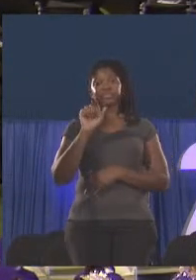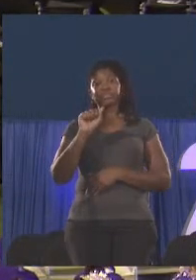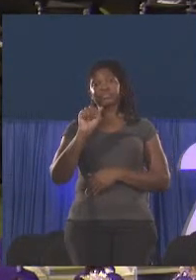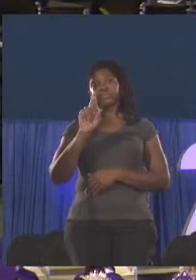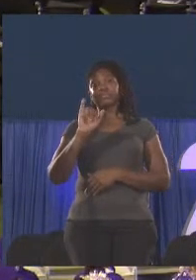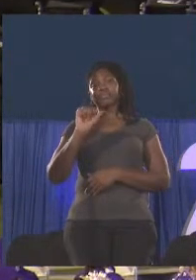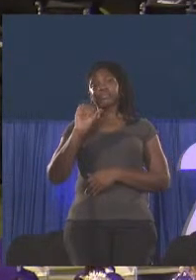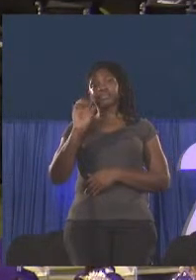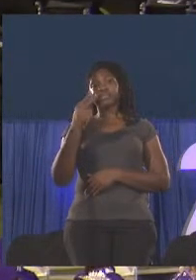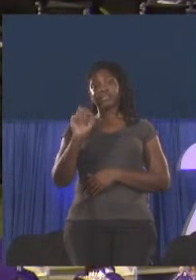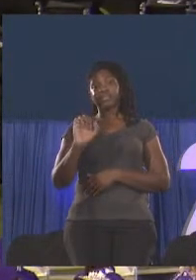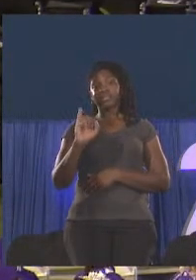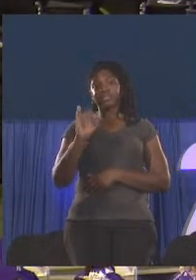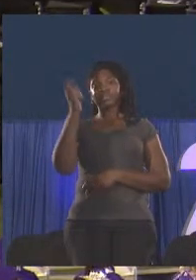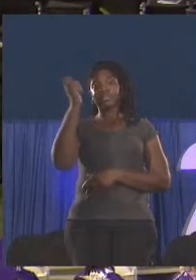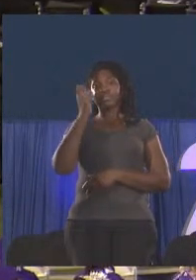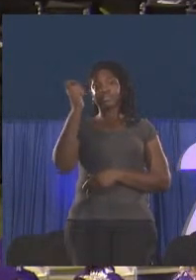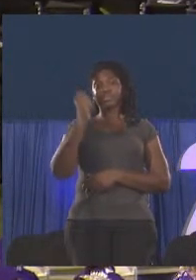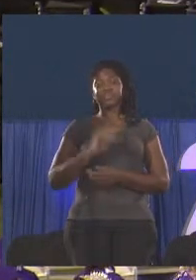Scholarship.